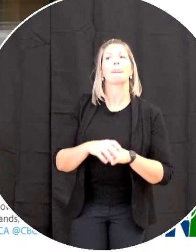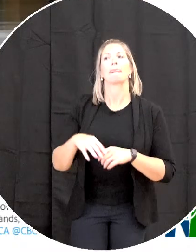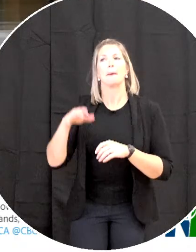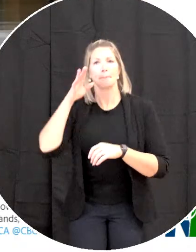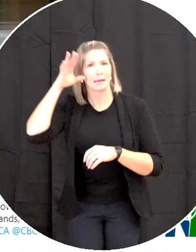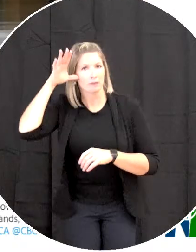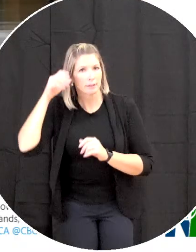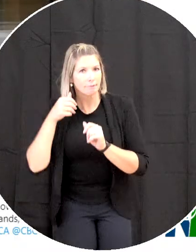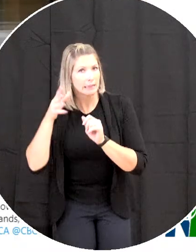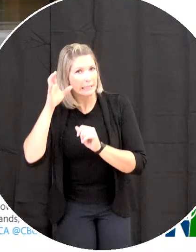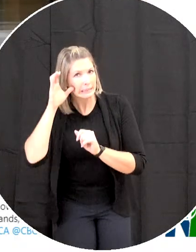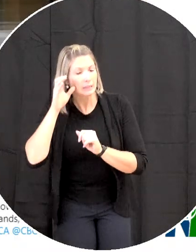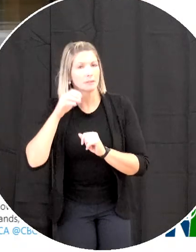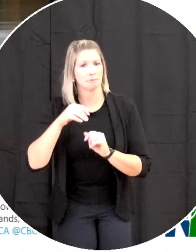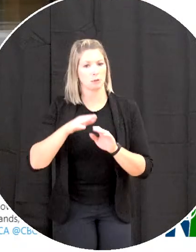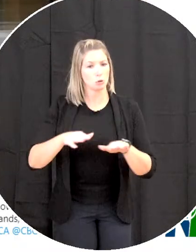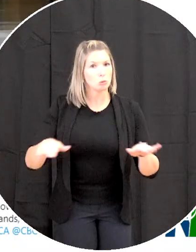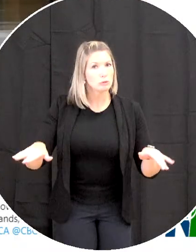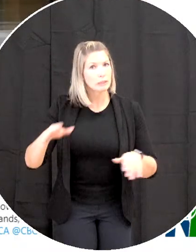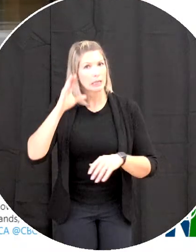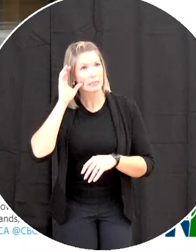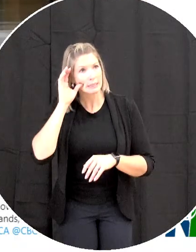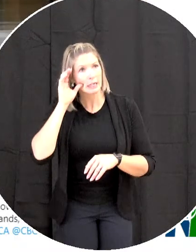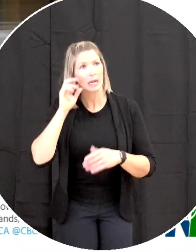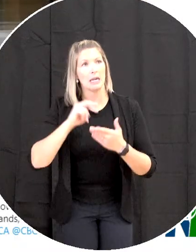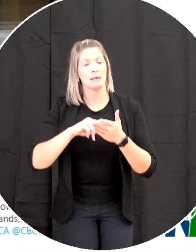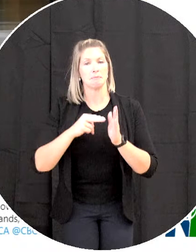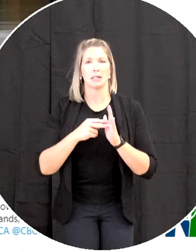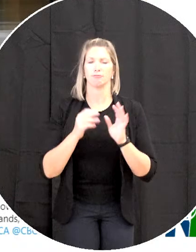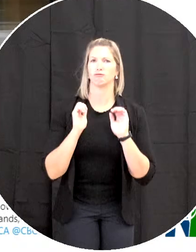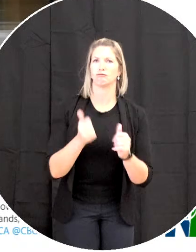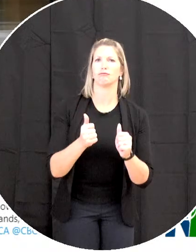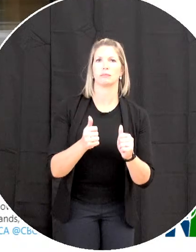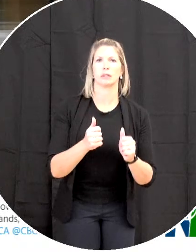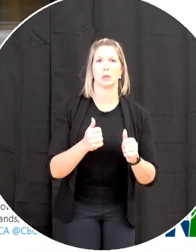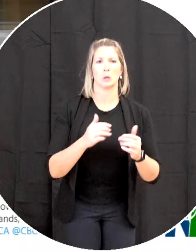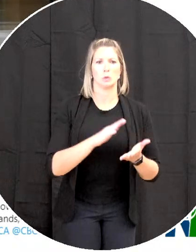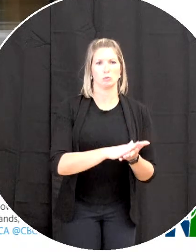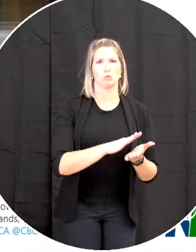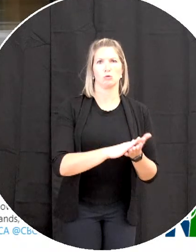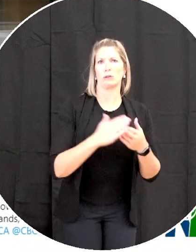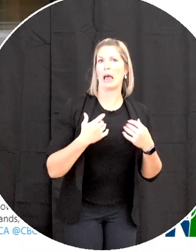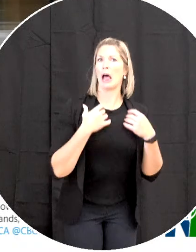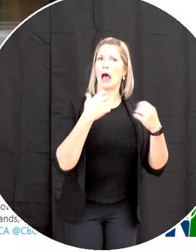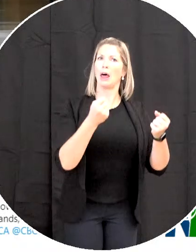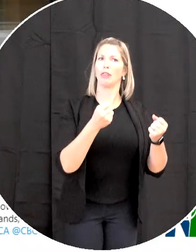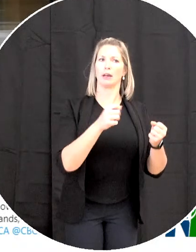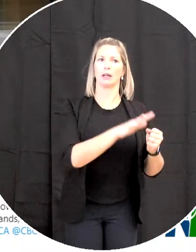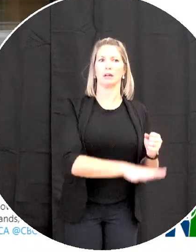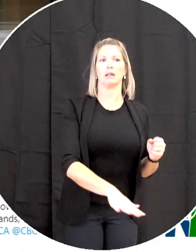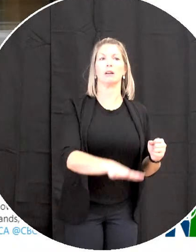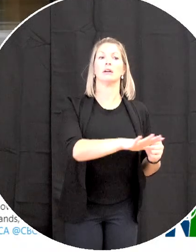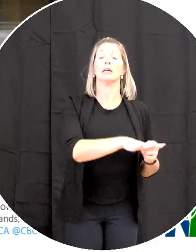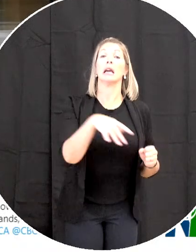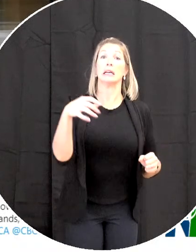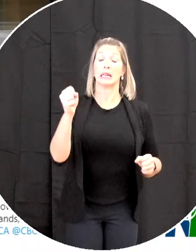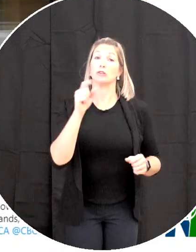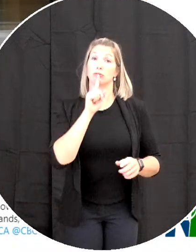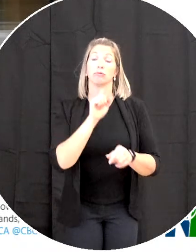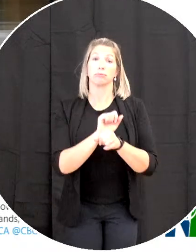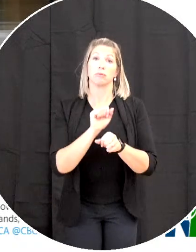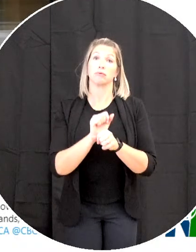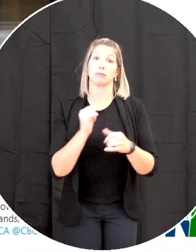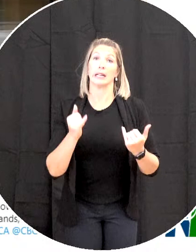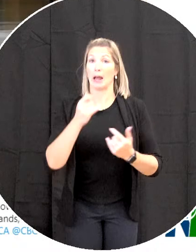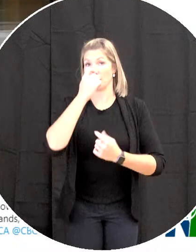that, and that's good. That's keeping our schools healthy. There are a number of cold-like symptoms on the go, and that's understandable to